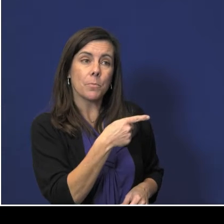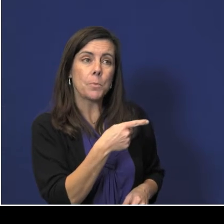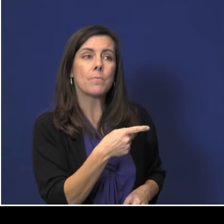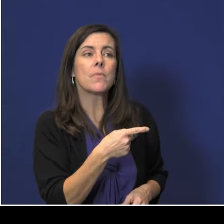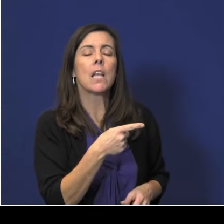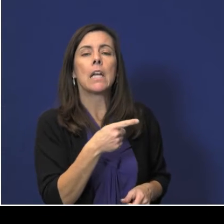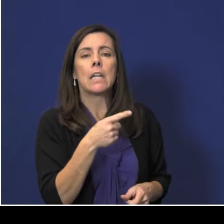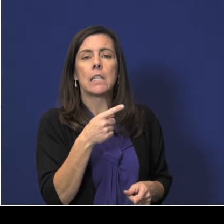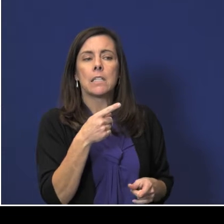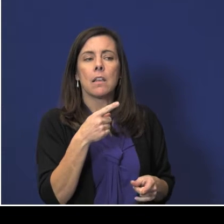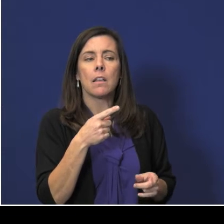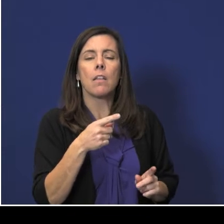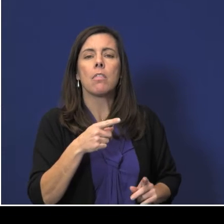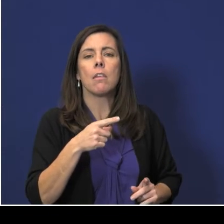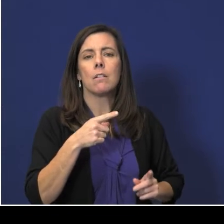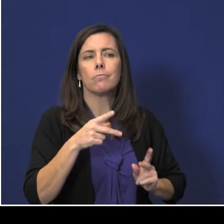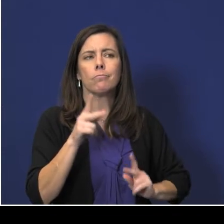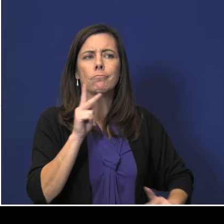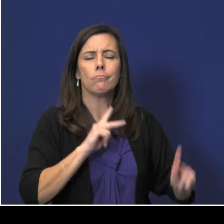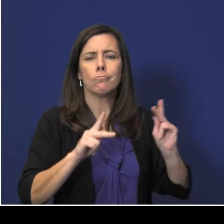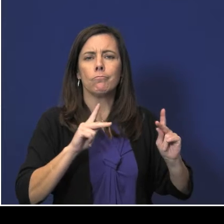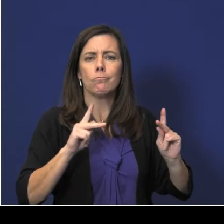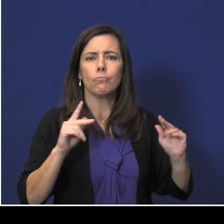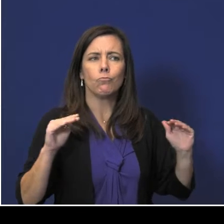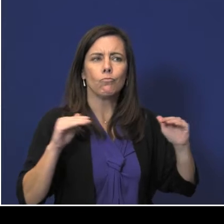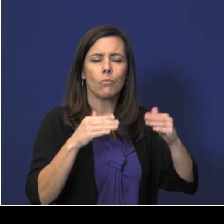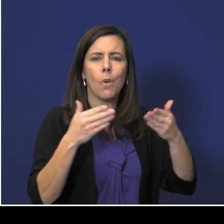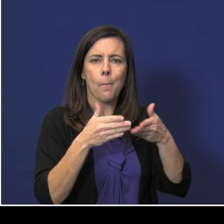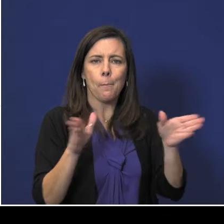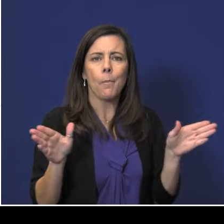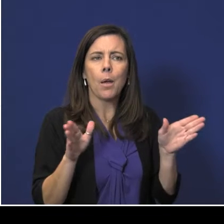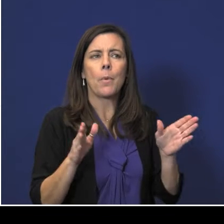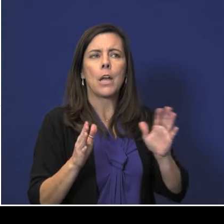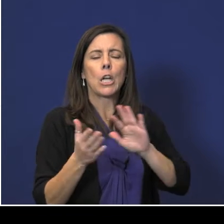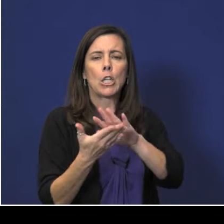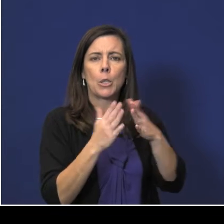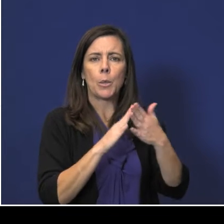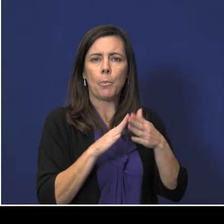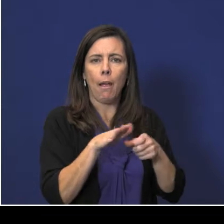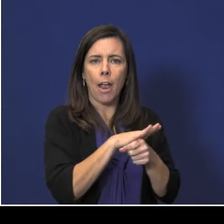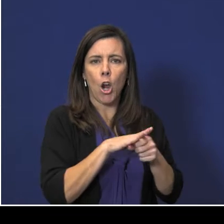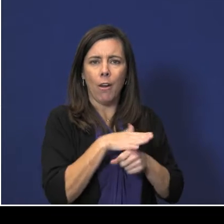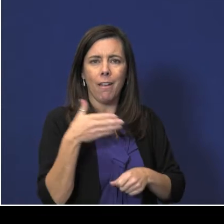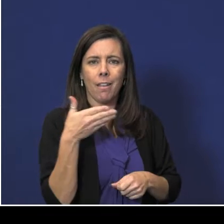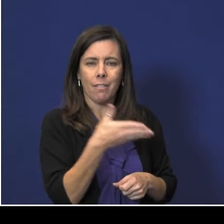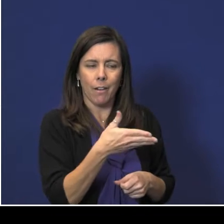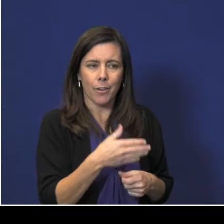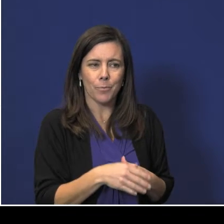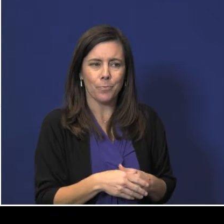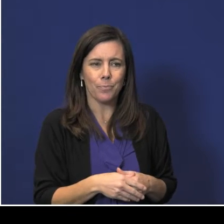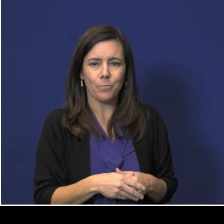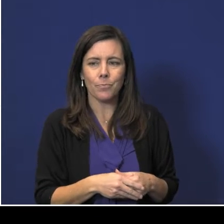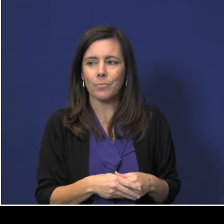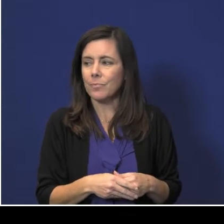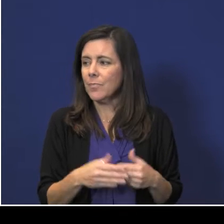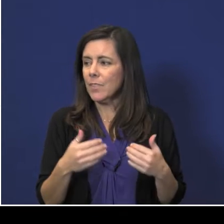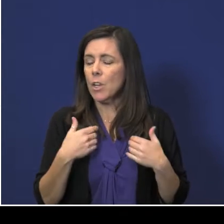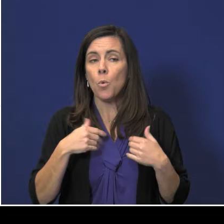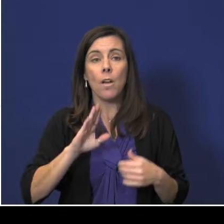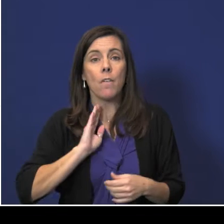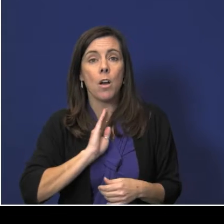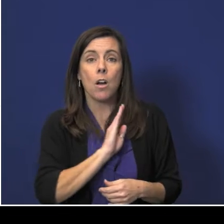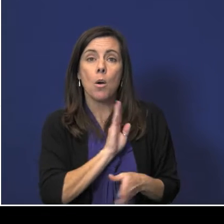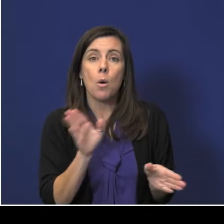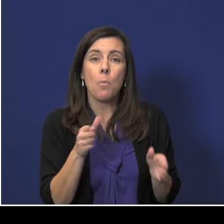community area. So the public community area here is basically based, we have the boardroom that is going to be